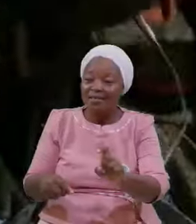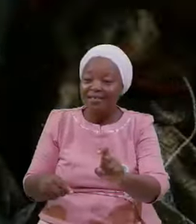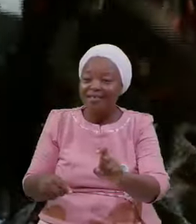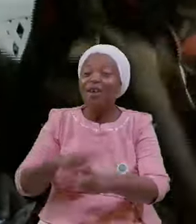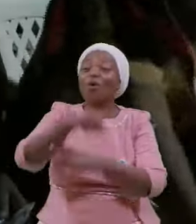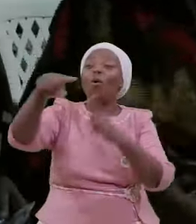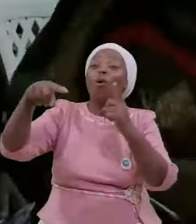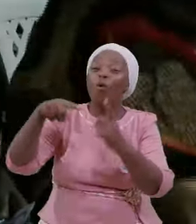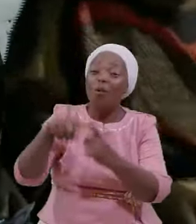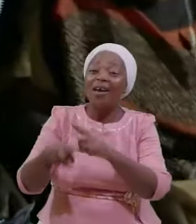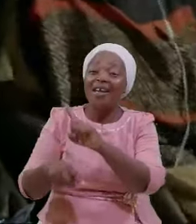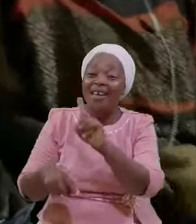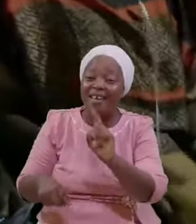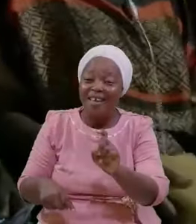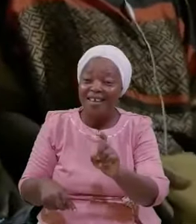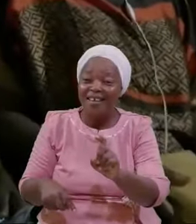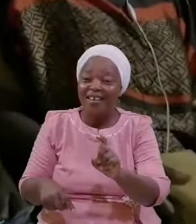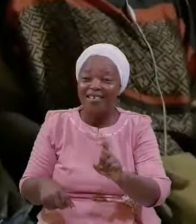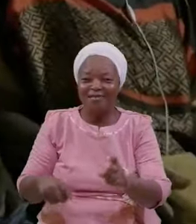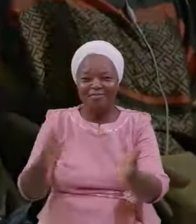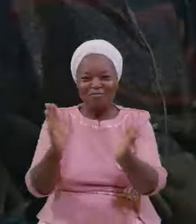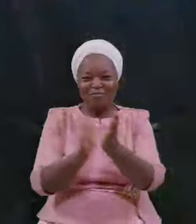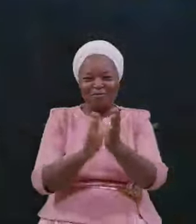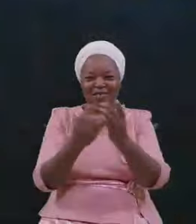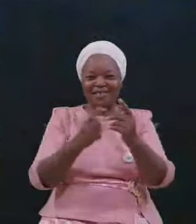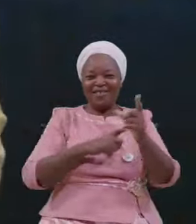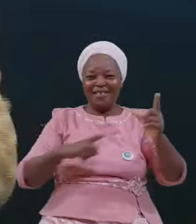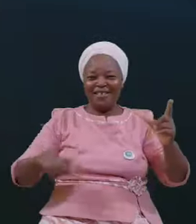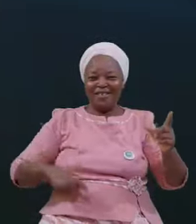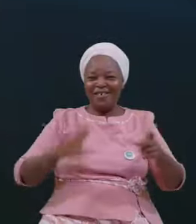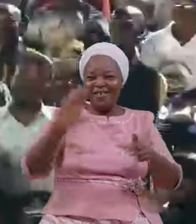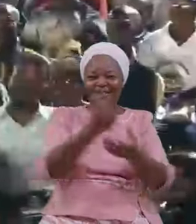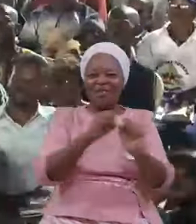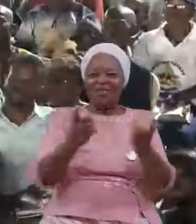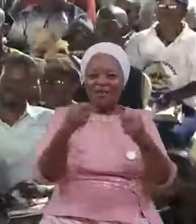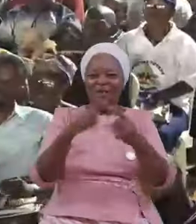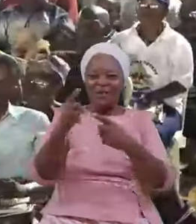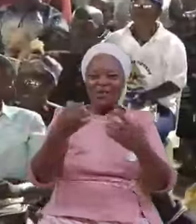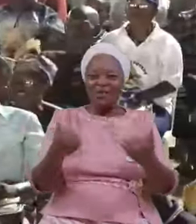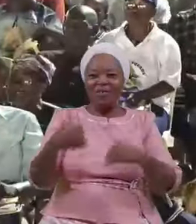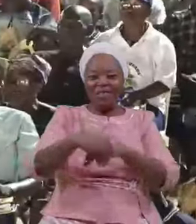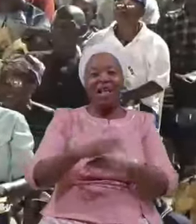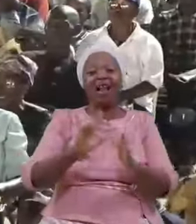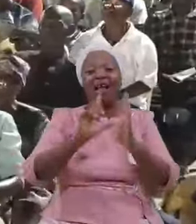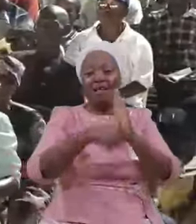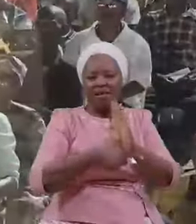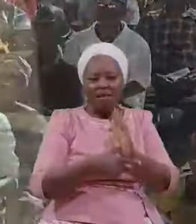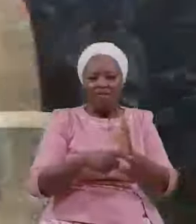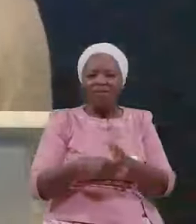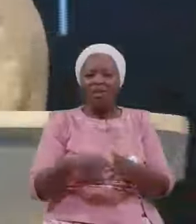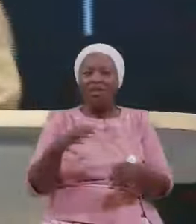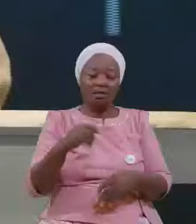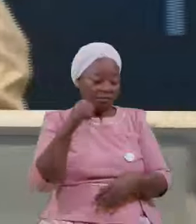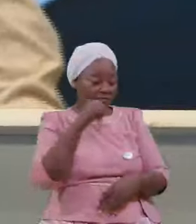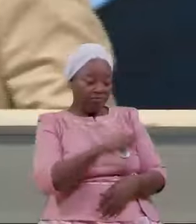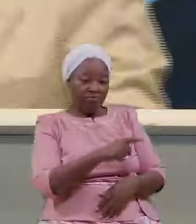When? Praise the Lord. Your salvation comes to you tonight. Eventually, she left her water pot.